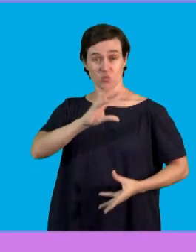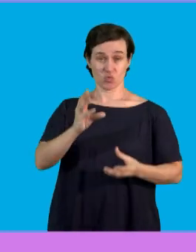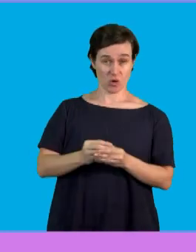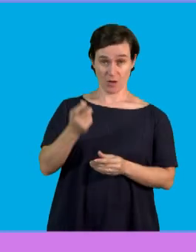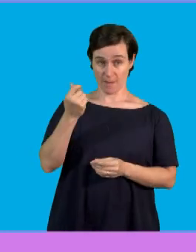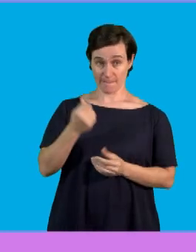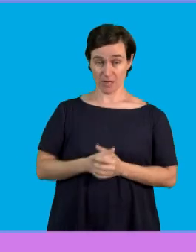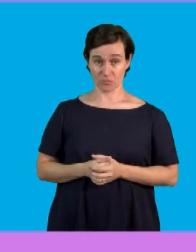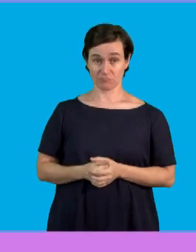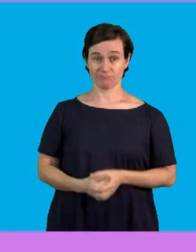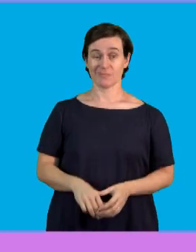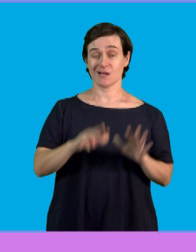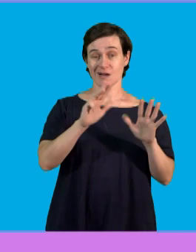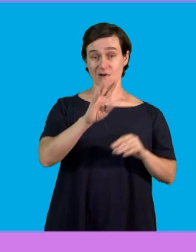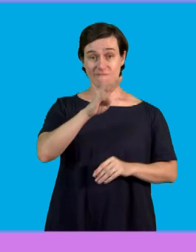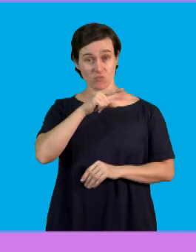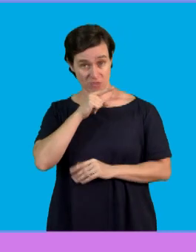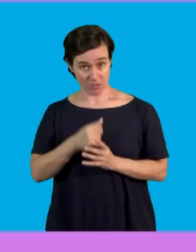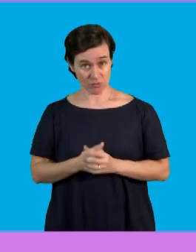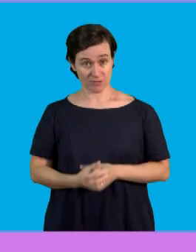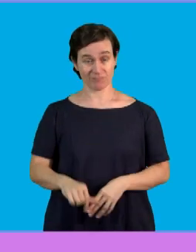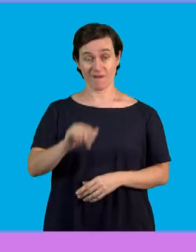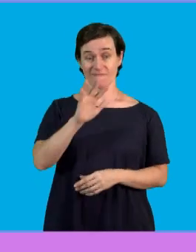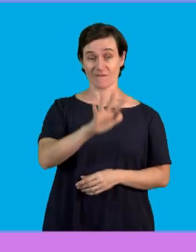total amount of